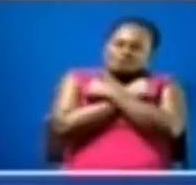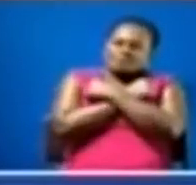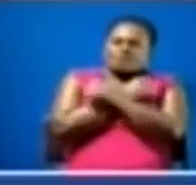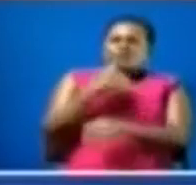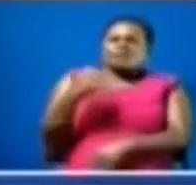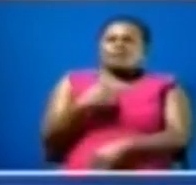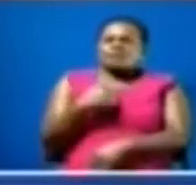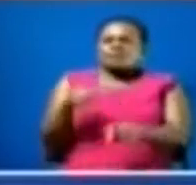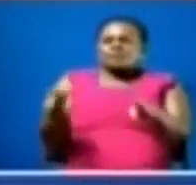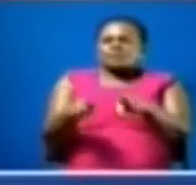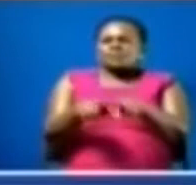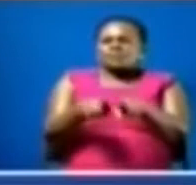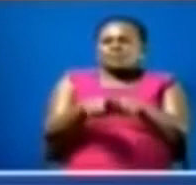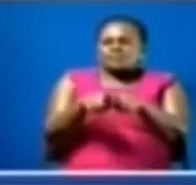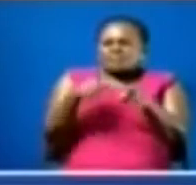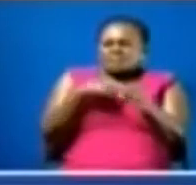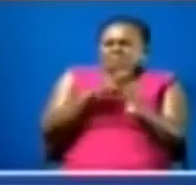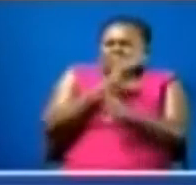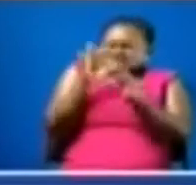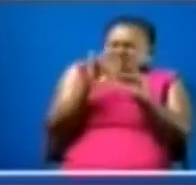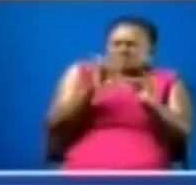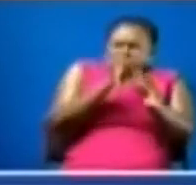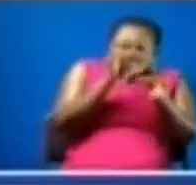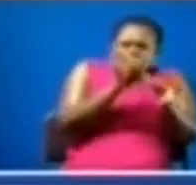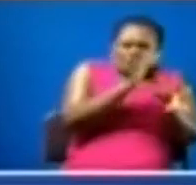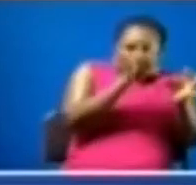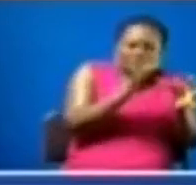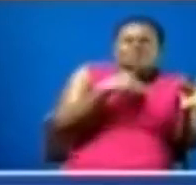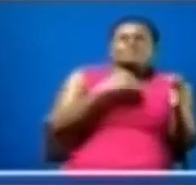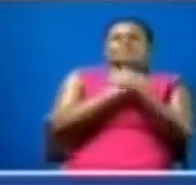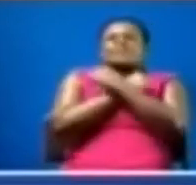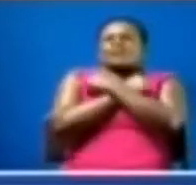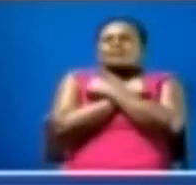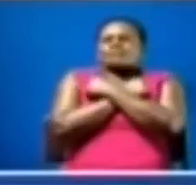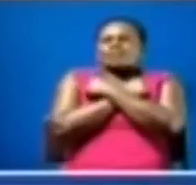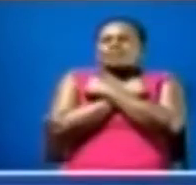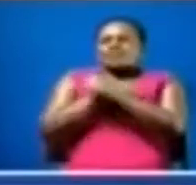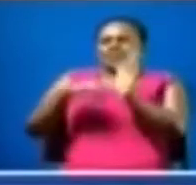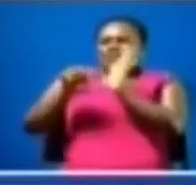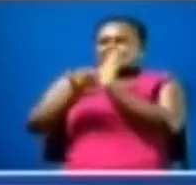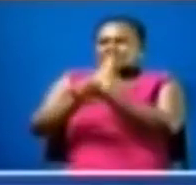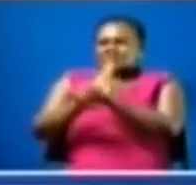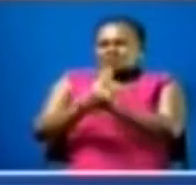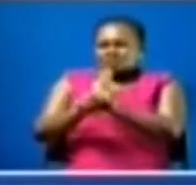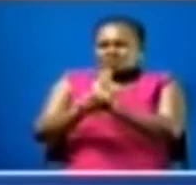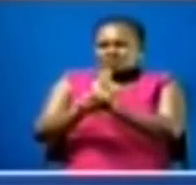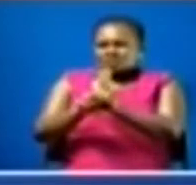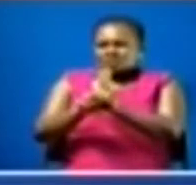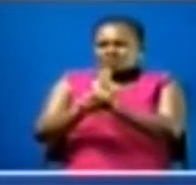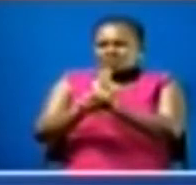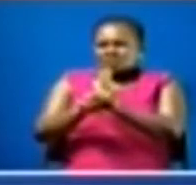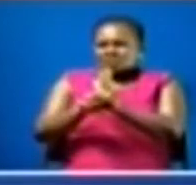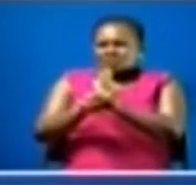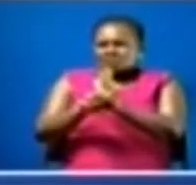And I'm a perfectionist. I like perfecting the things that I'm doing. Exactly. You can see an example with the video. Exactly. That's what I'm talking